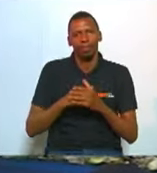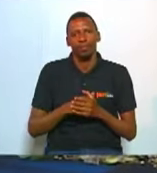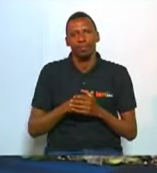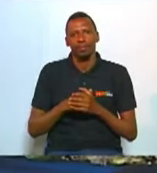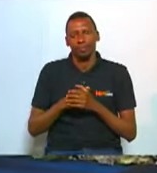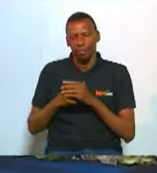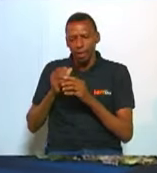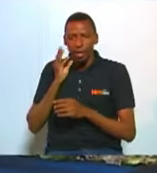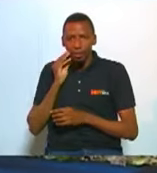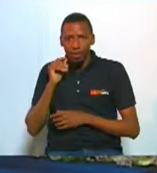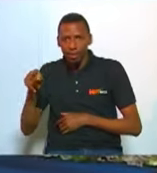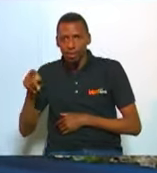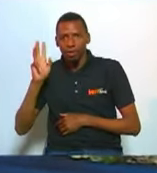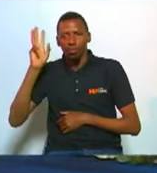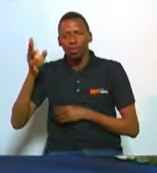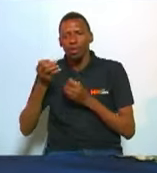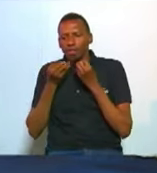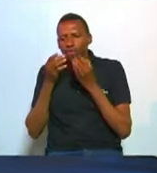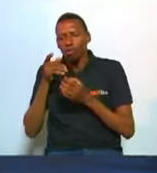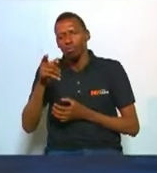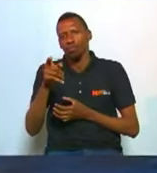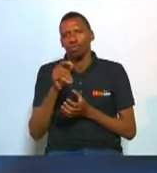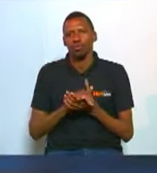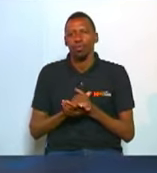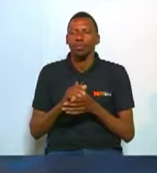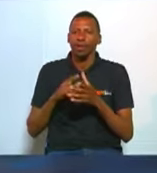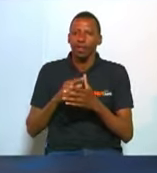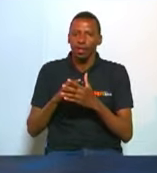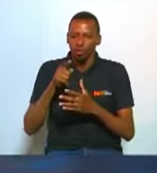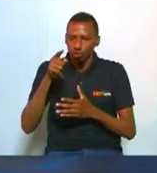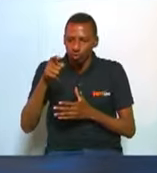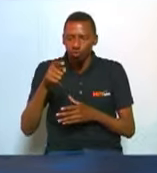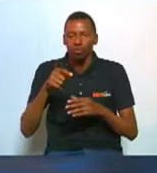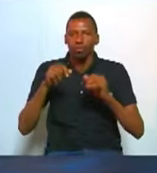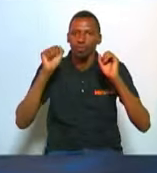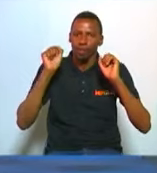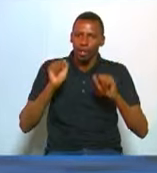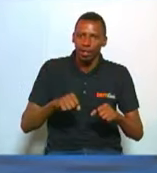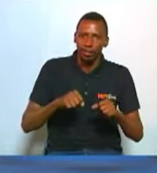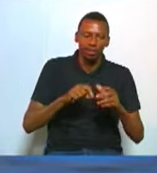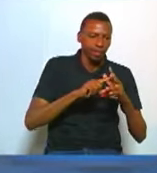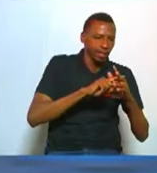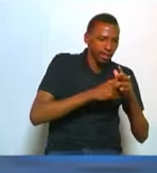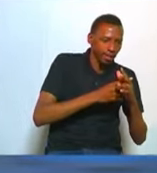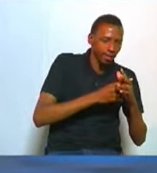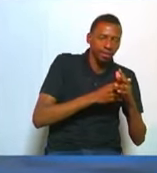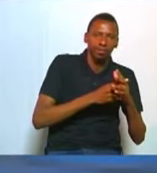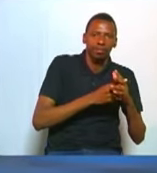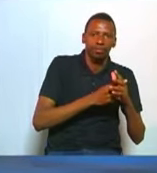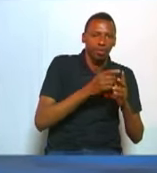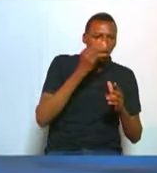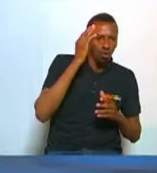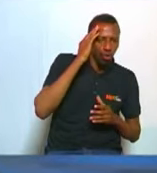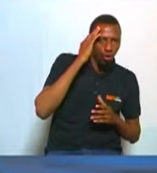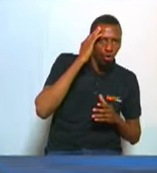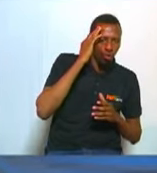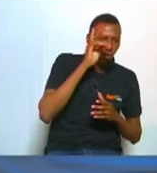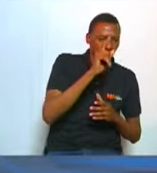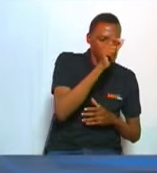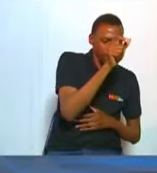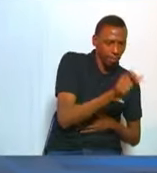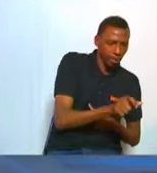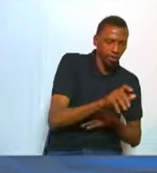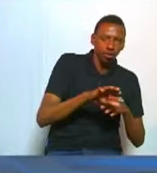Experience will tell you. And then you can study, either known by one person or